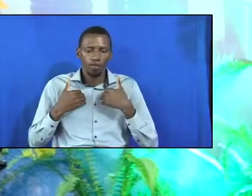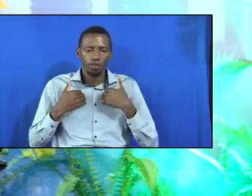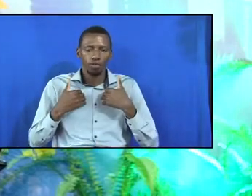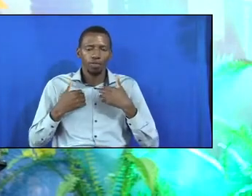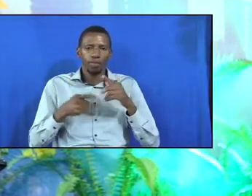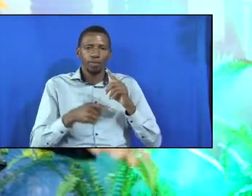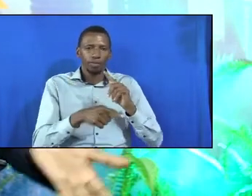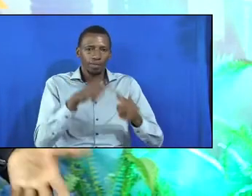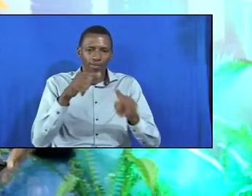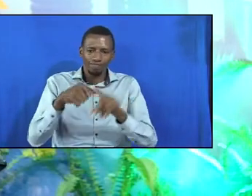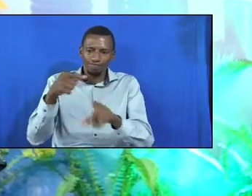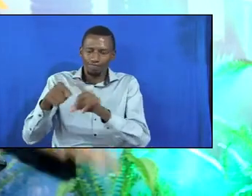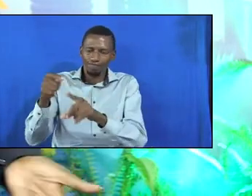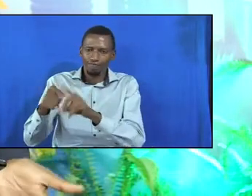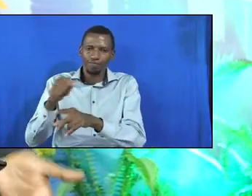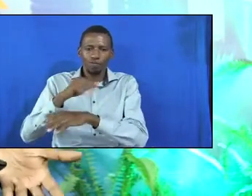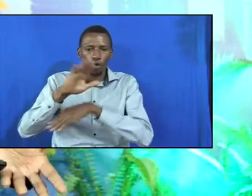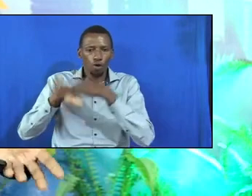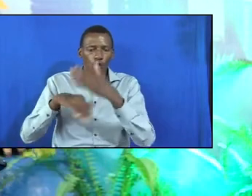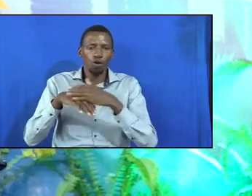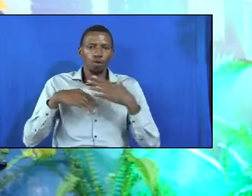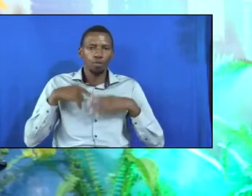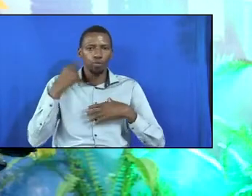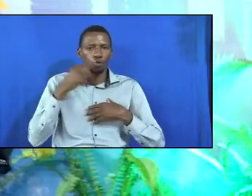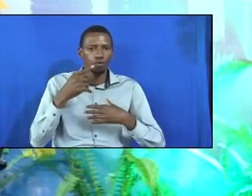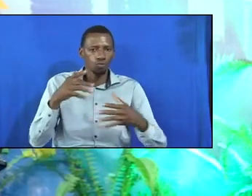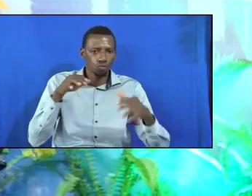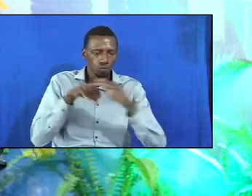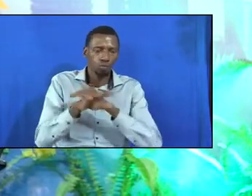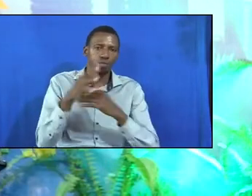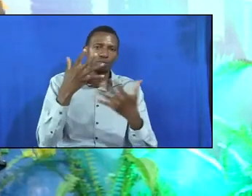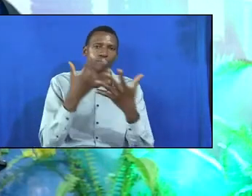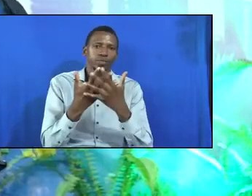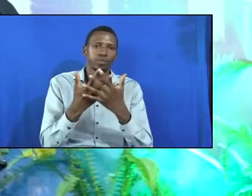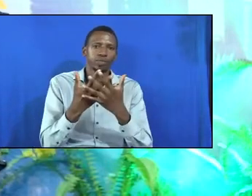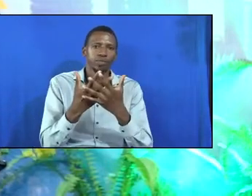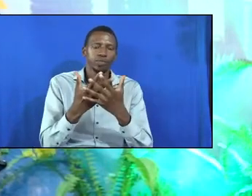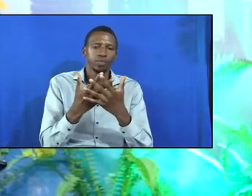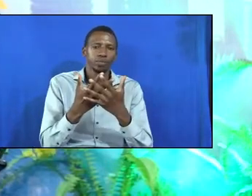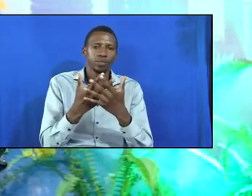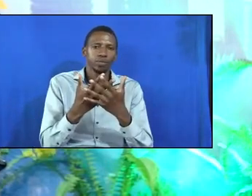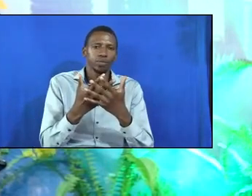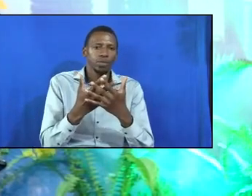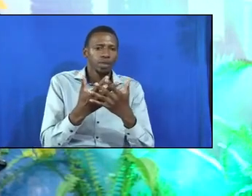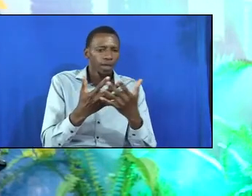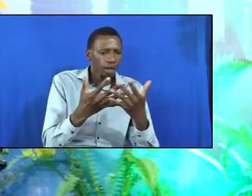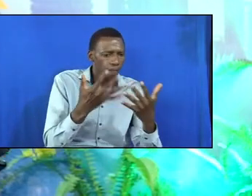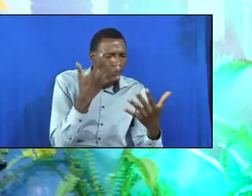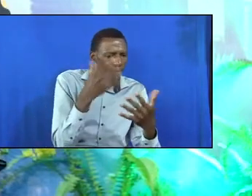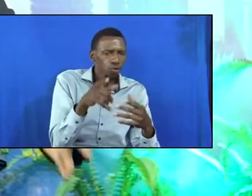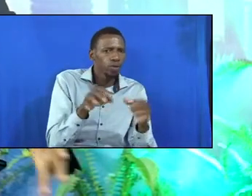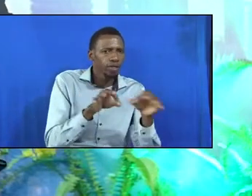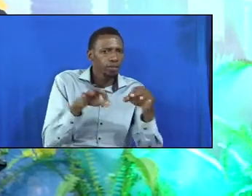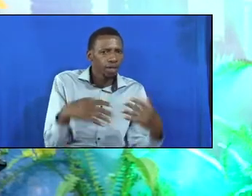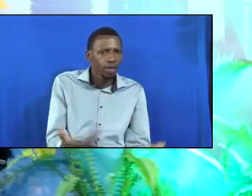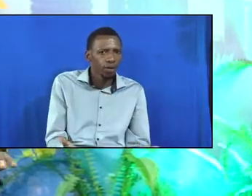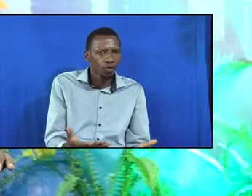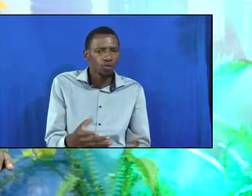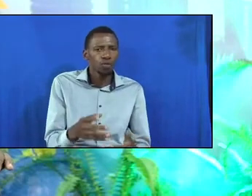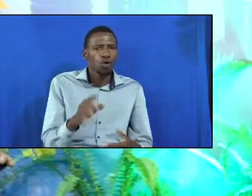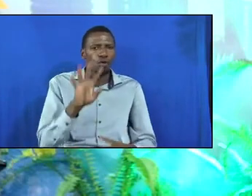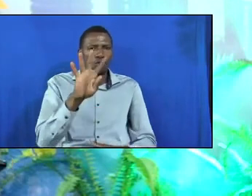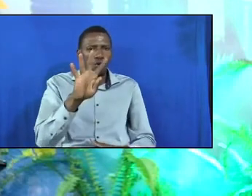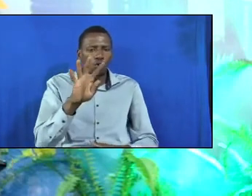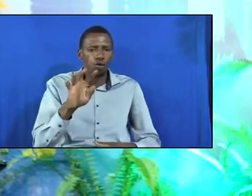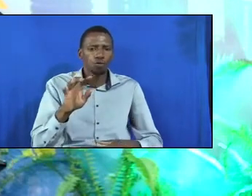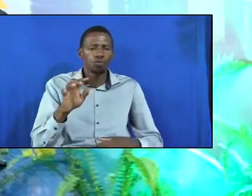died. I mean, how does he explain that? A prisoner with four squads of four soldiers, two sleeping between